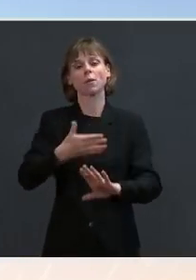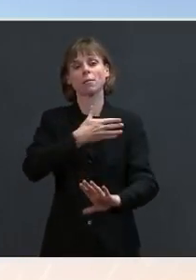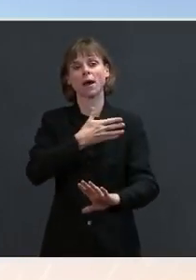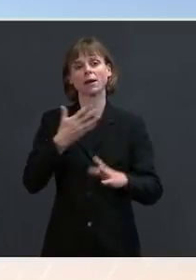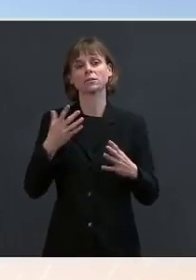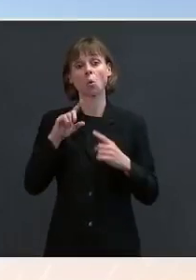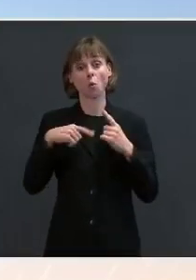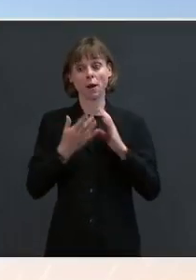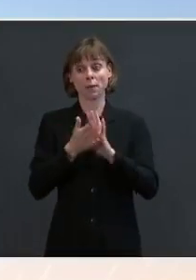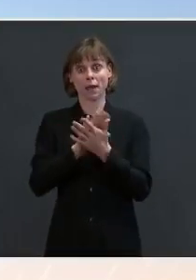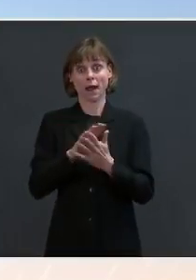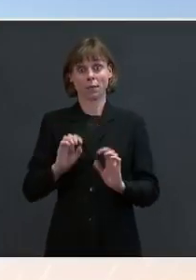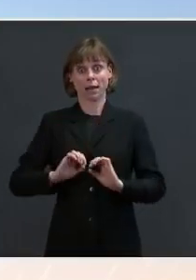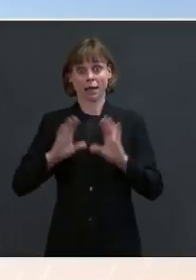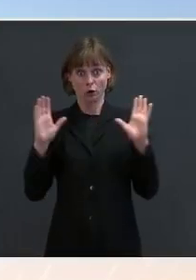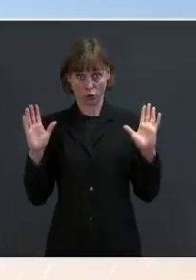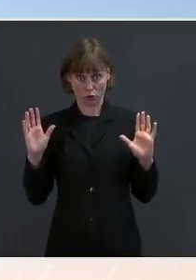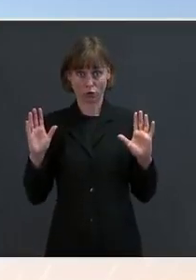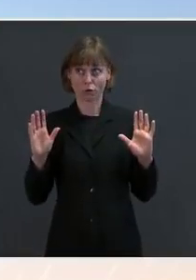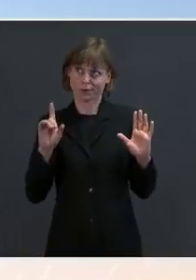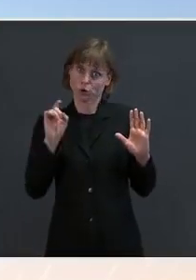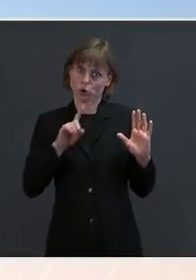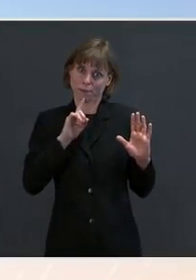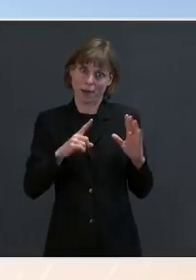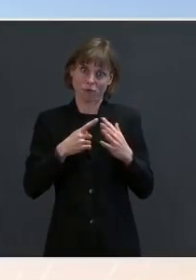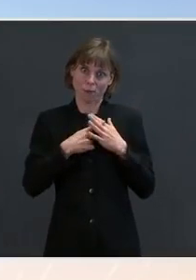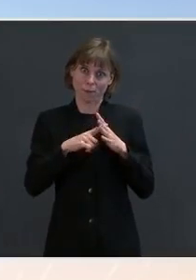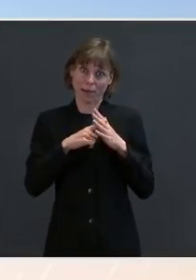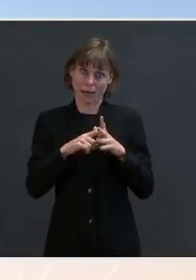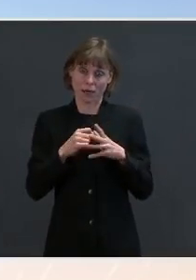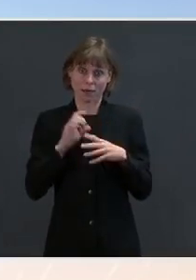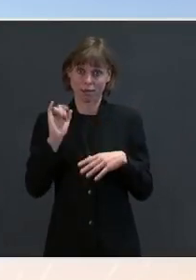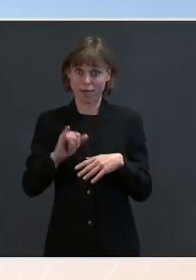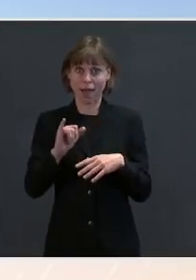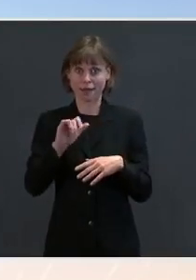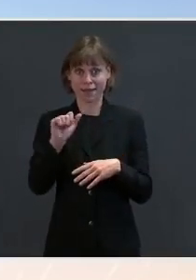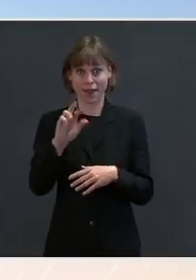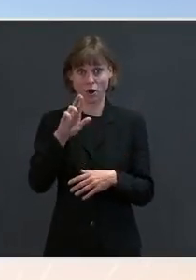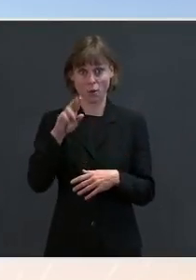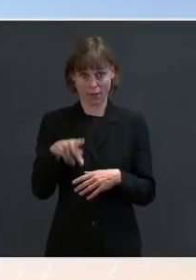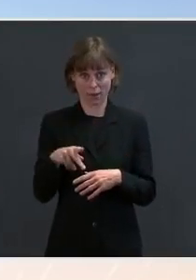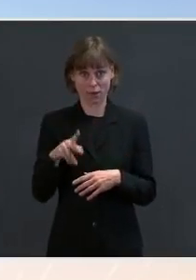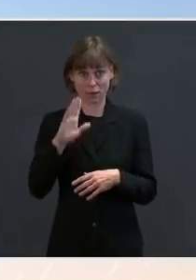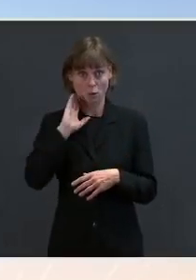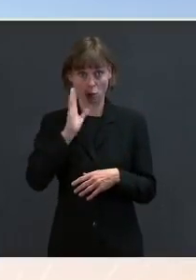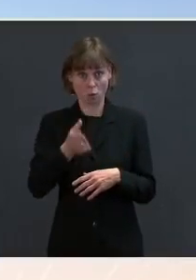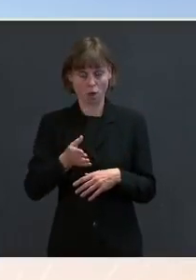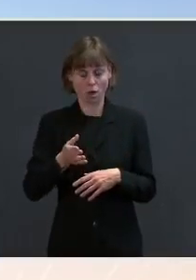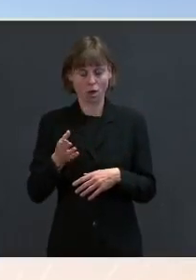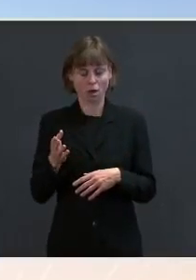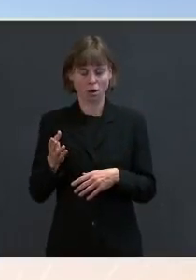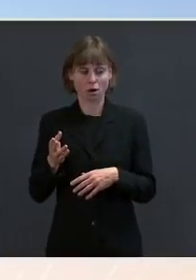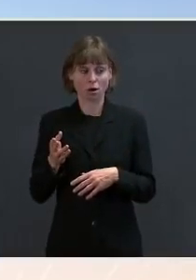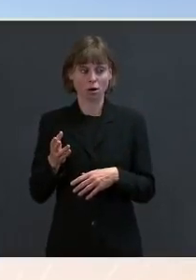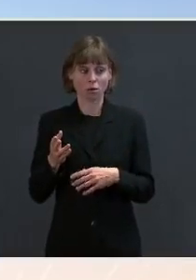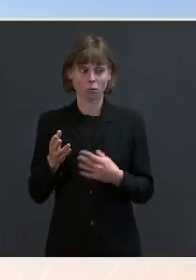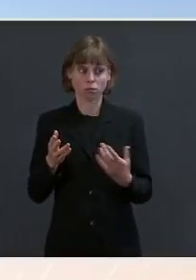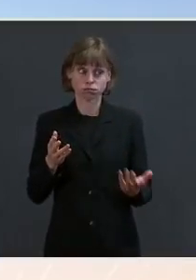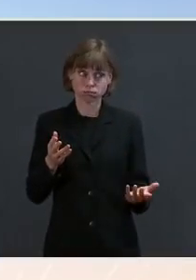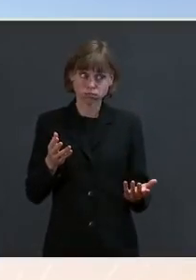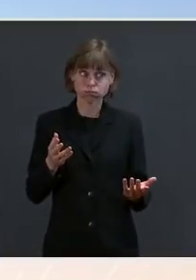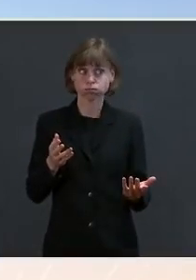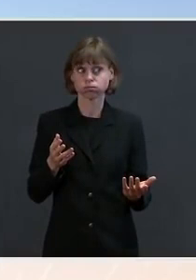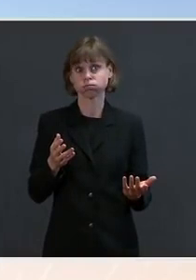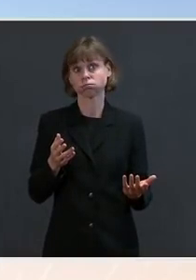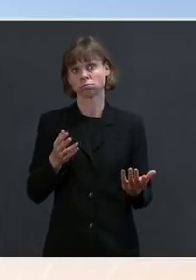it became clear, which it probably should have been from the beginning, but that the American Rescue Plan would take until hopefully